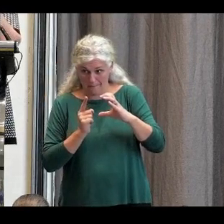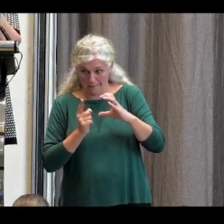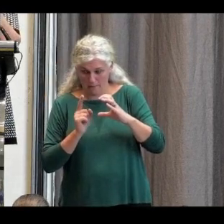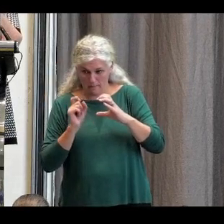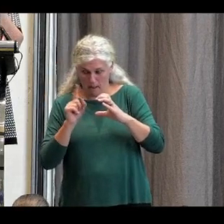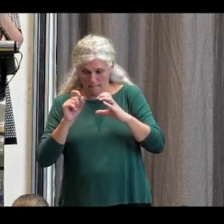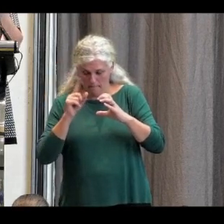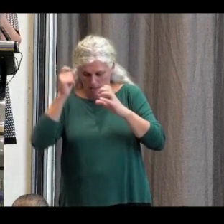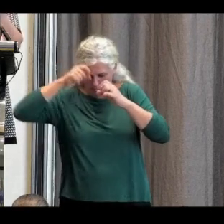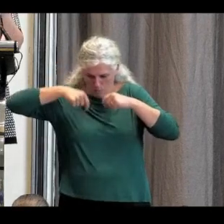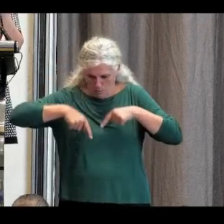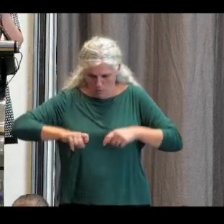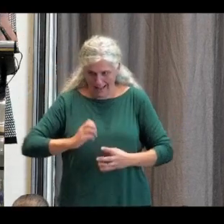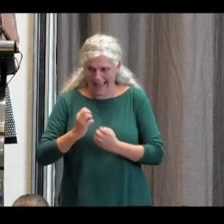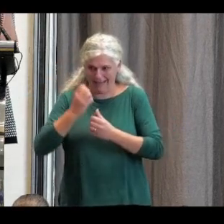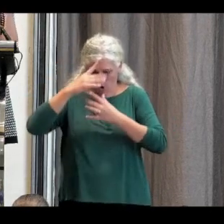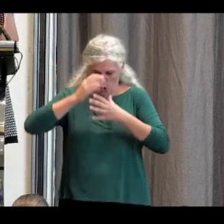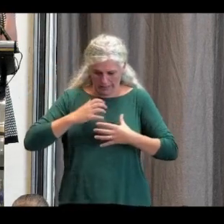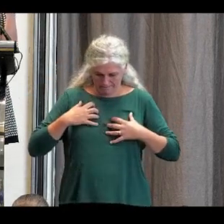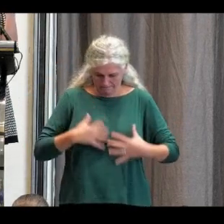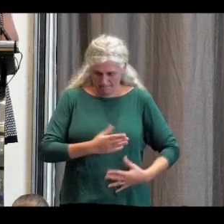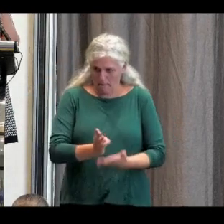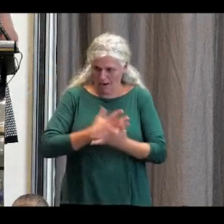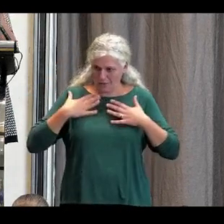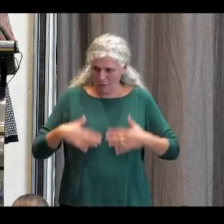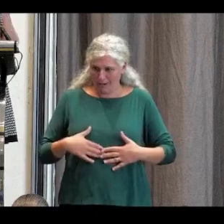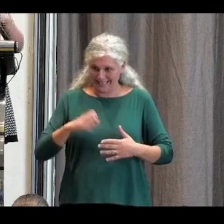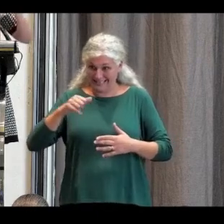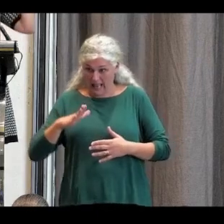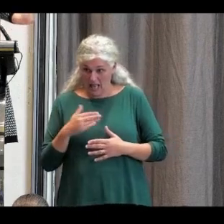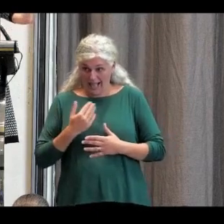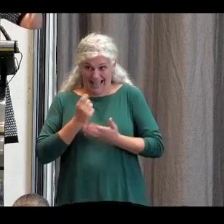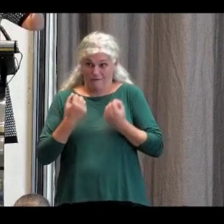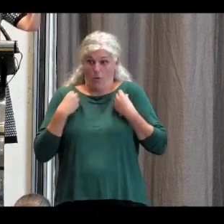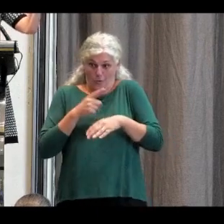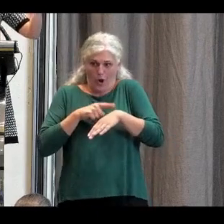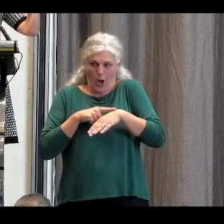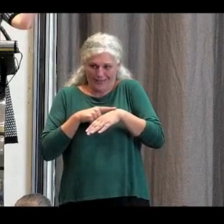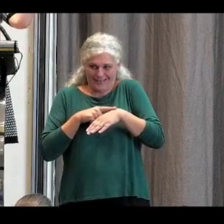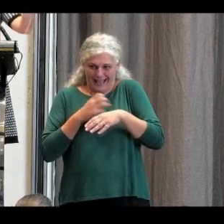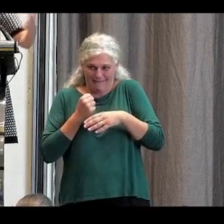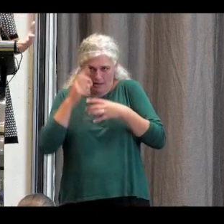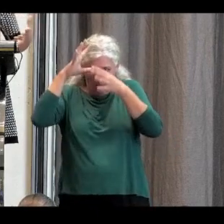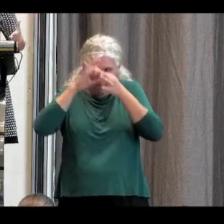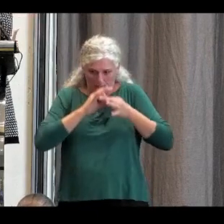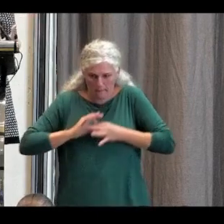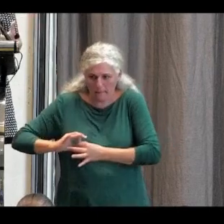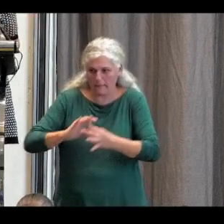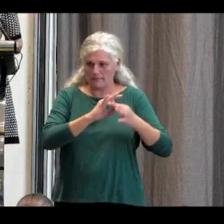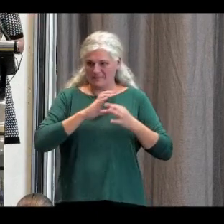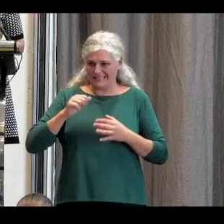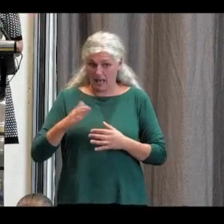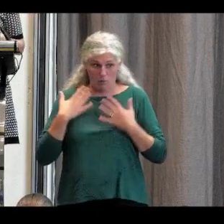sending messages to every other clock in our brain cells, and also coordinating the cells in our